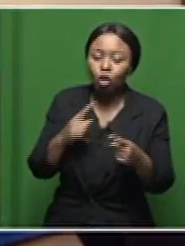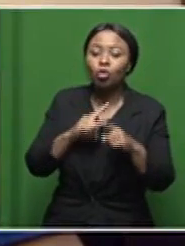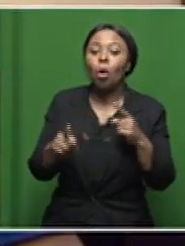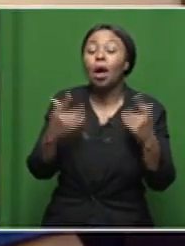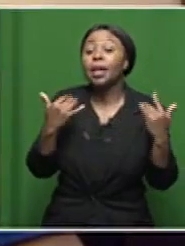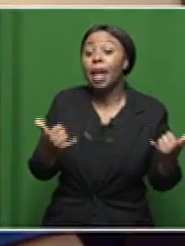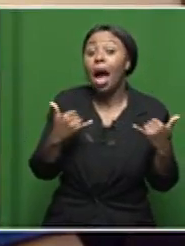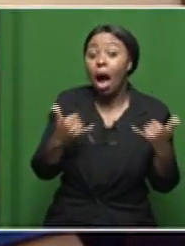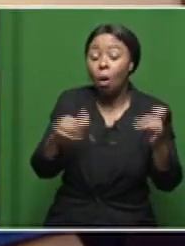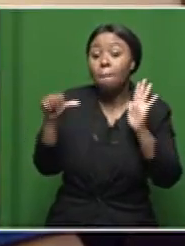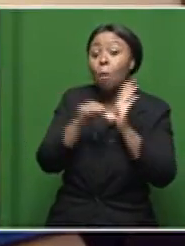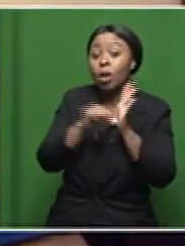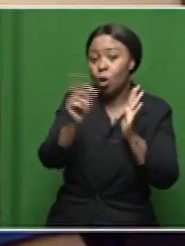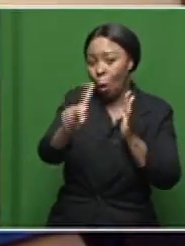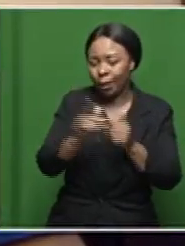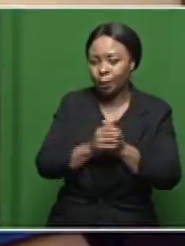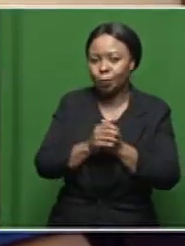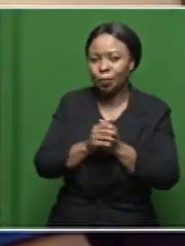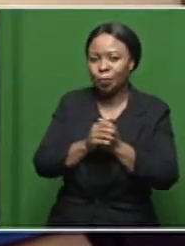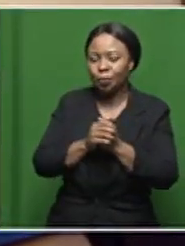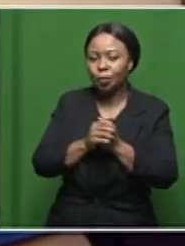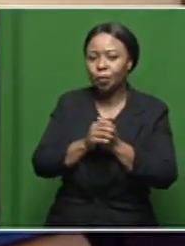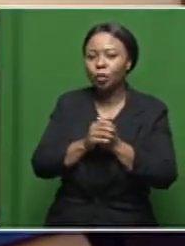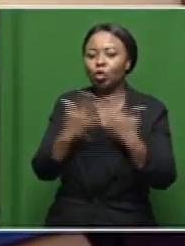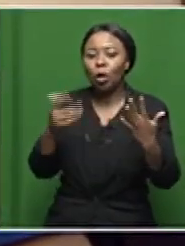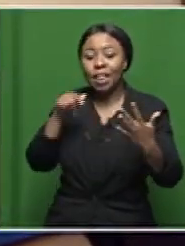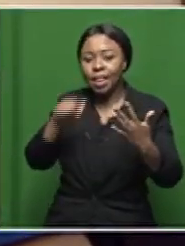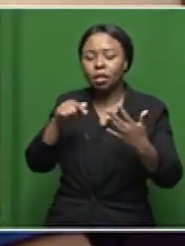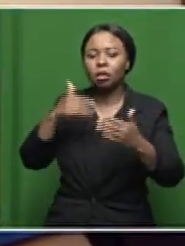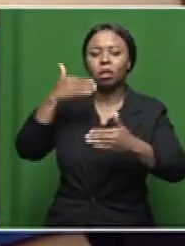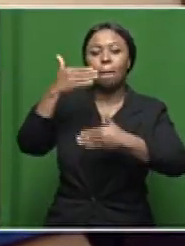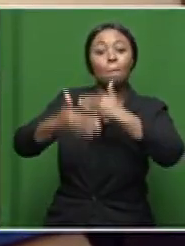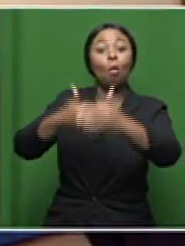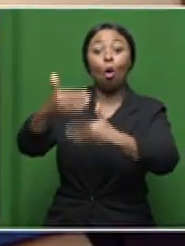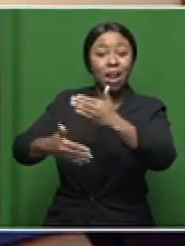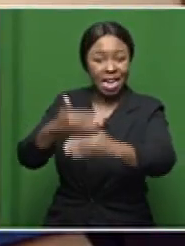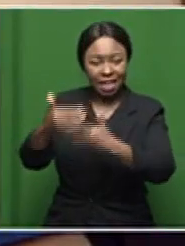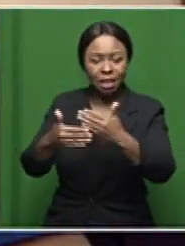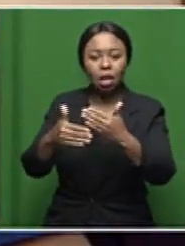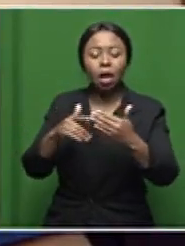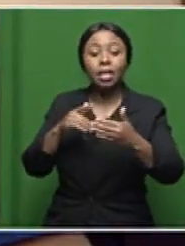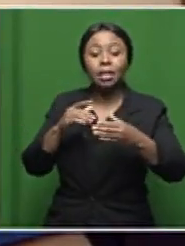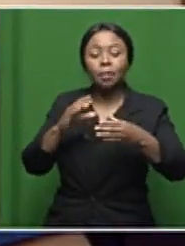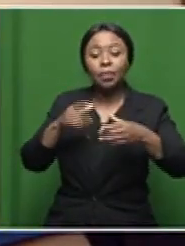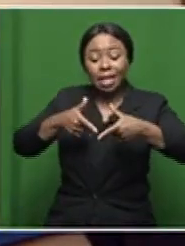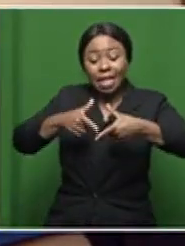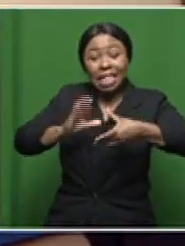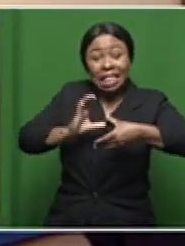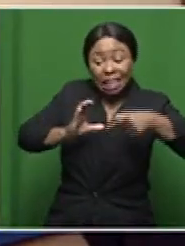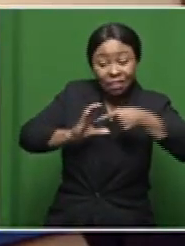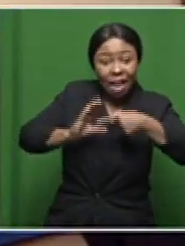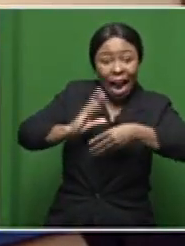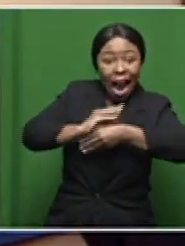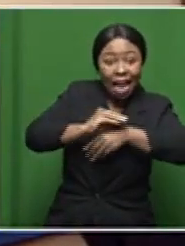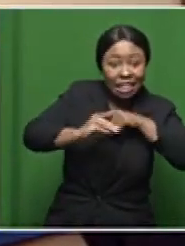in the fact that once you actually, so this is a progressive thing. For you to actually get cervical cancer, it does not start by